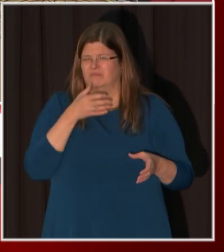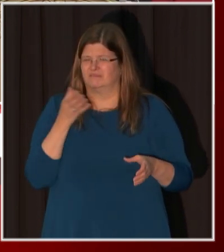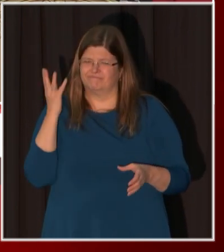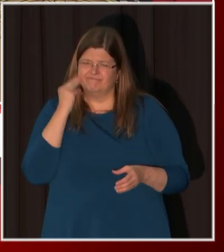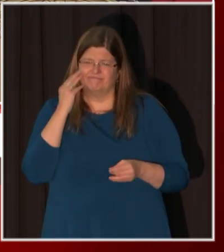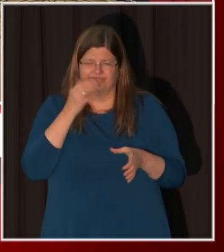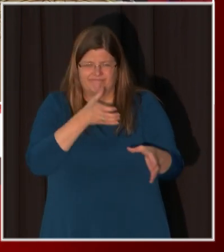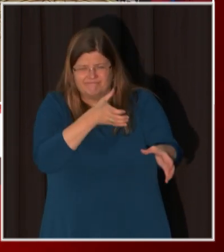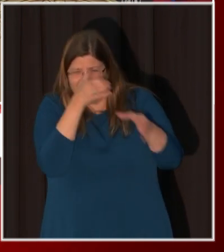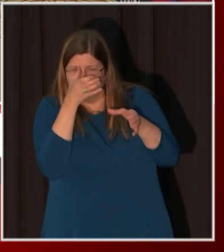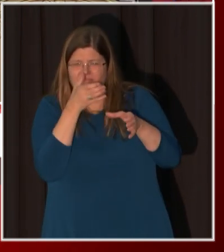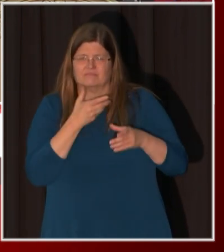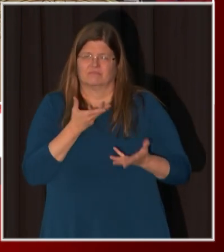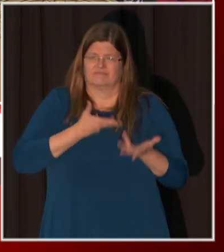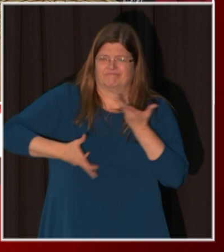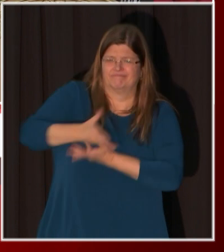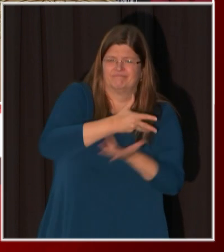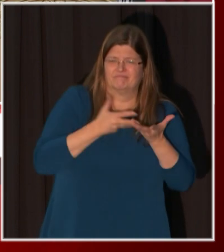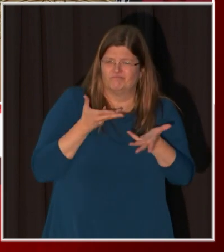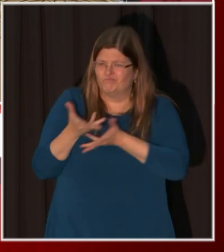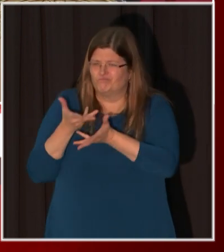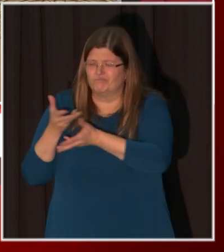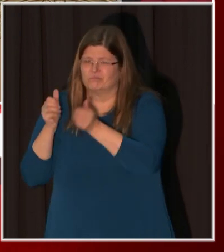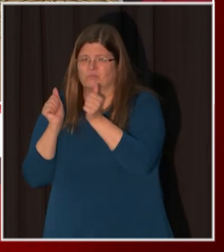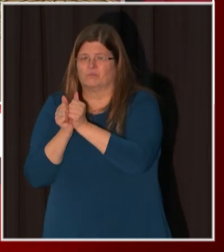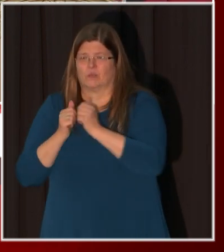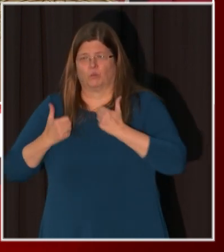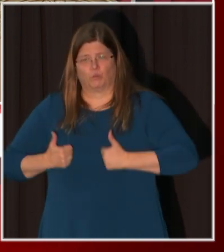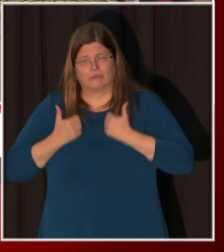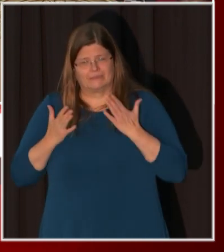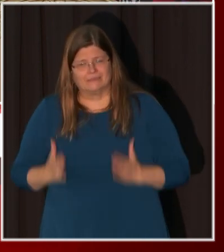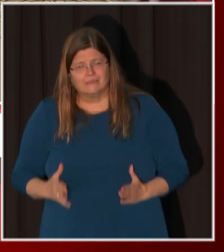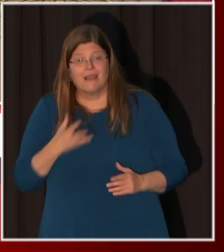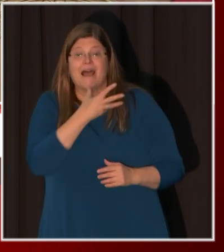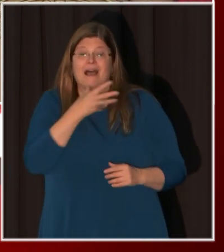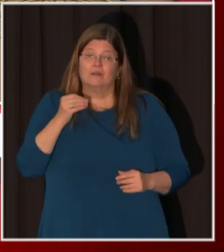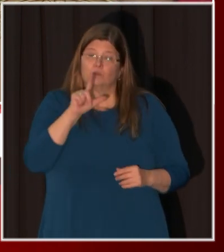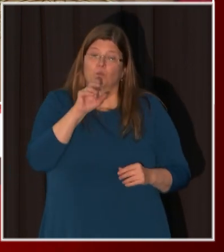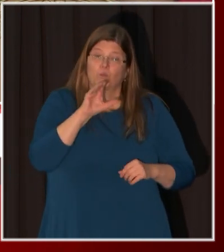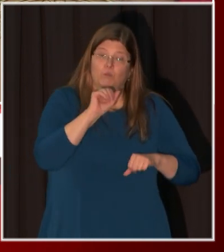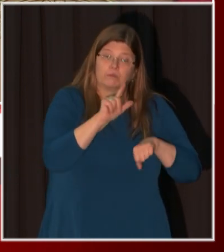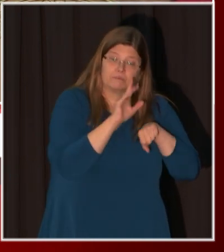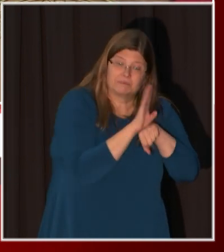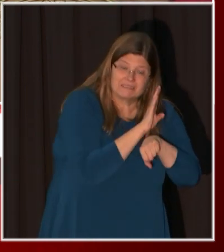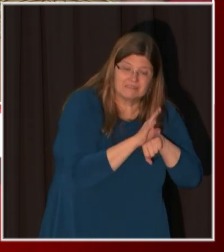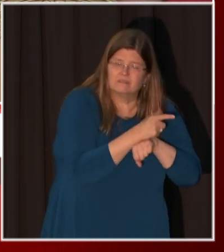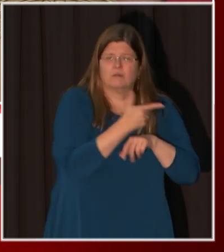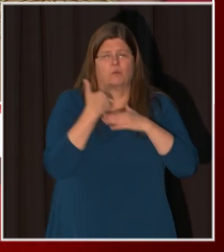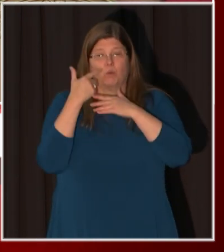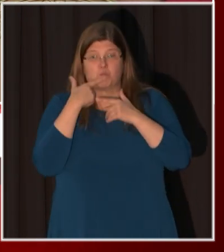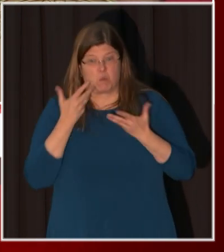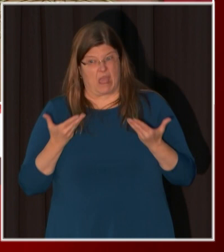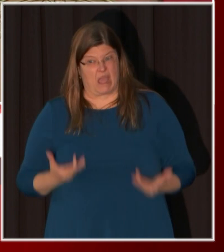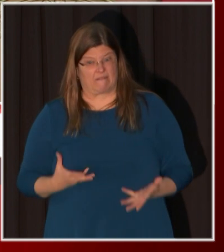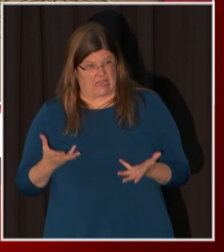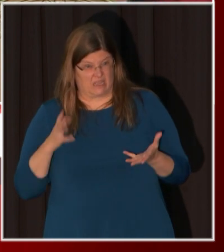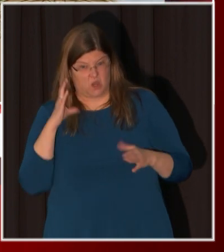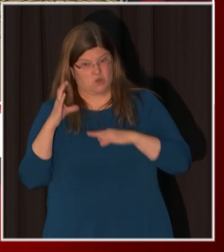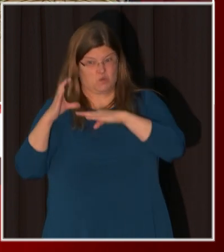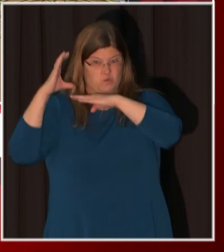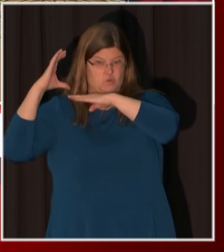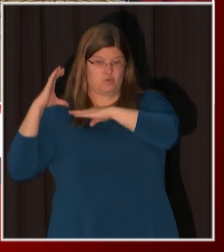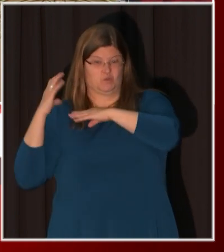group has a big task, and they have a relatively short time to work on it, and they are all up to